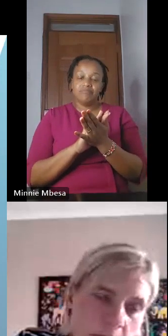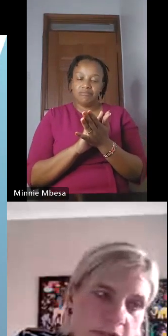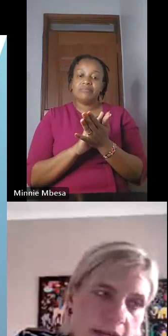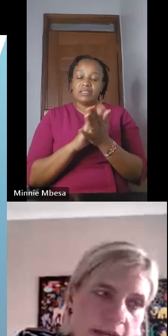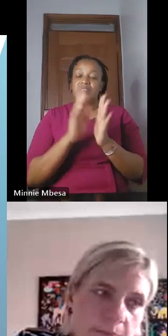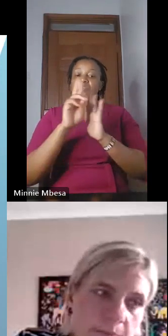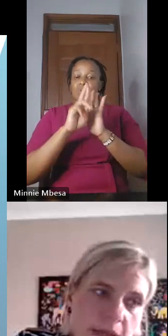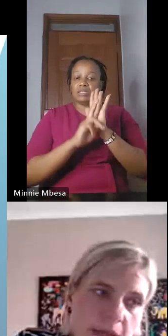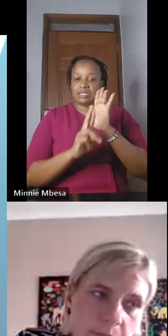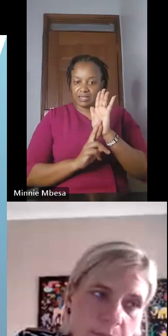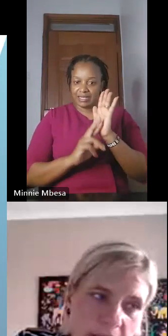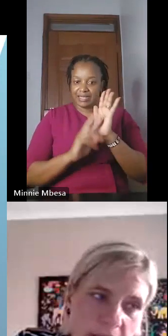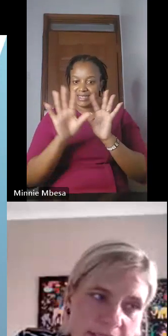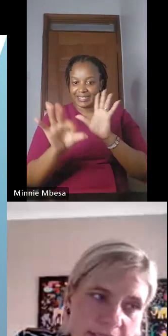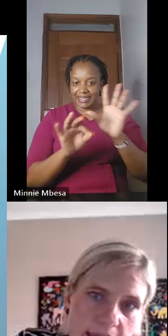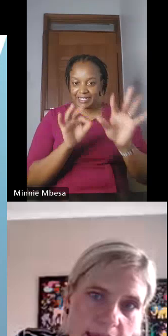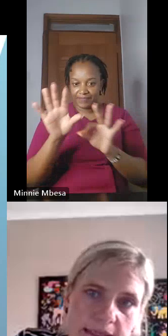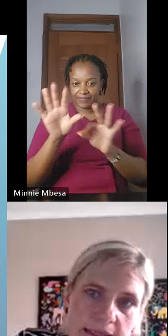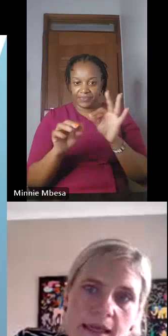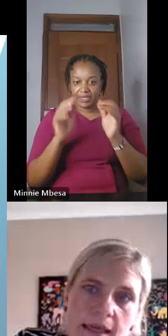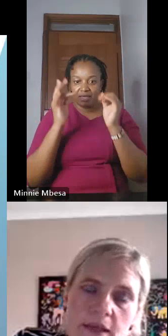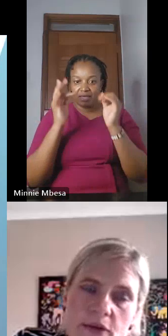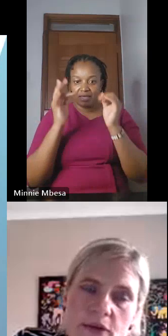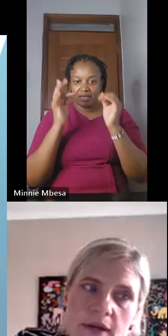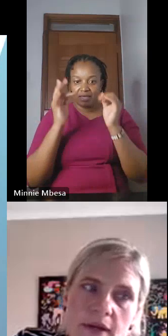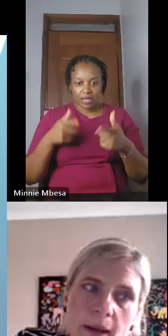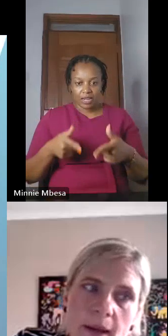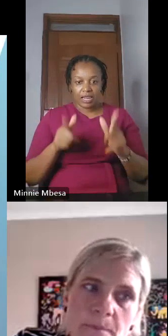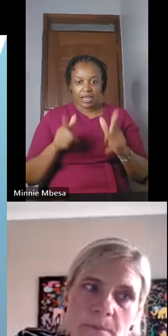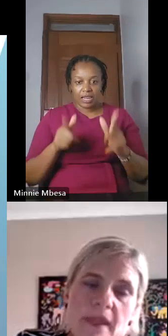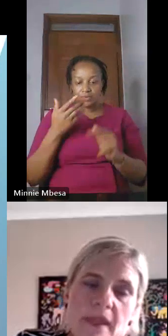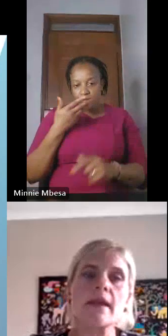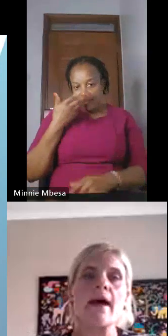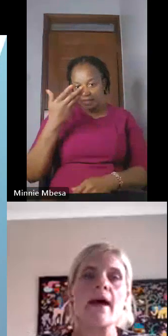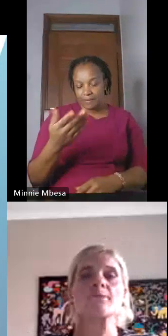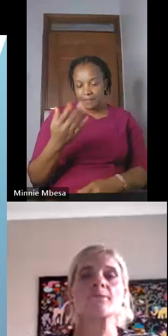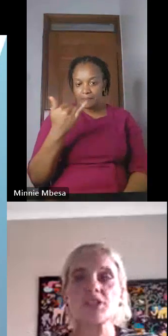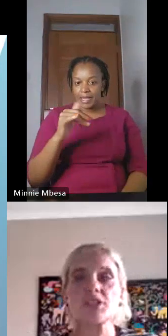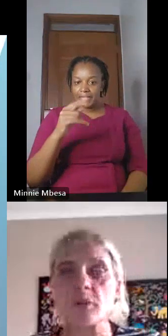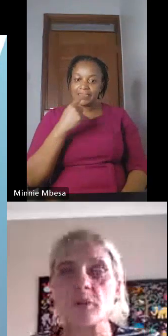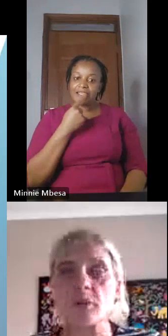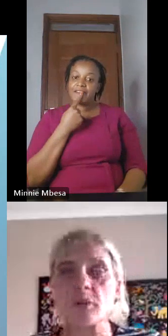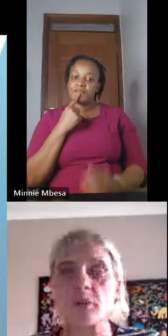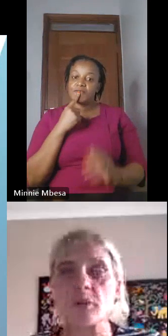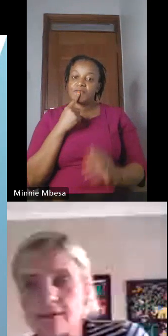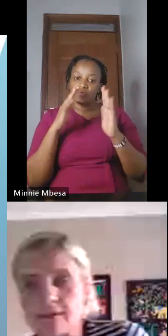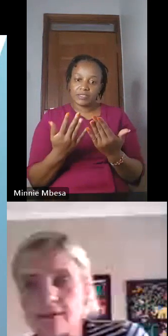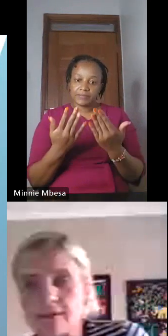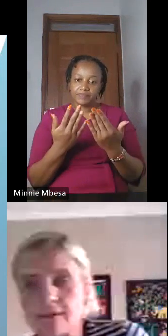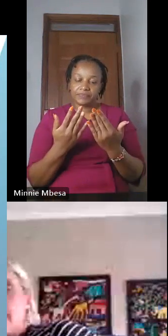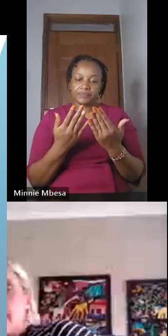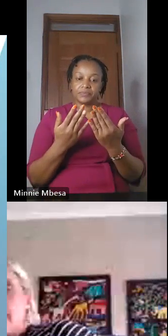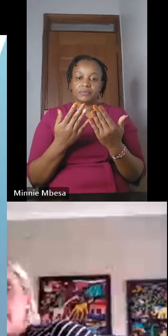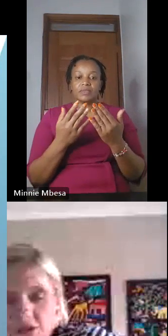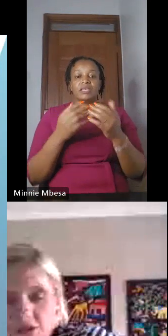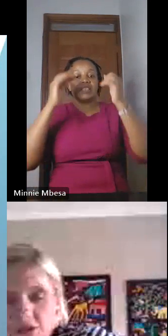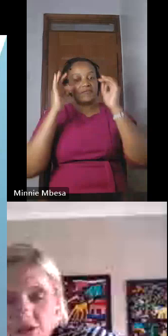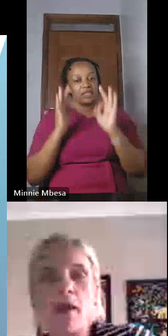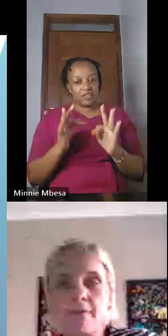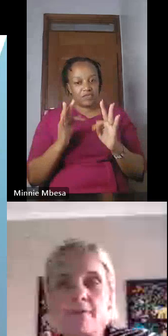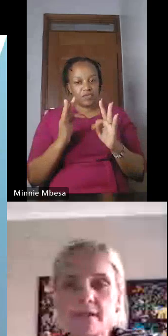to respond by saying, you know, as much as we would like to offer